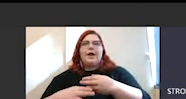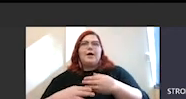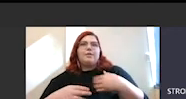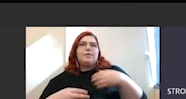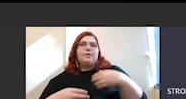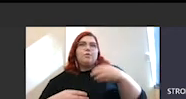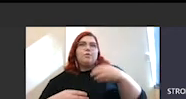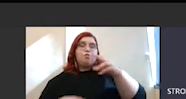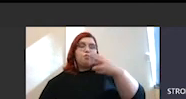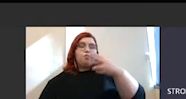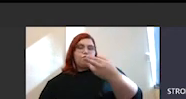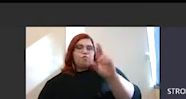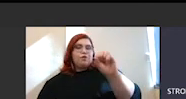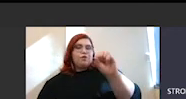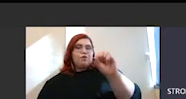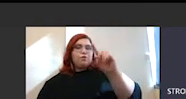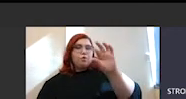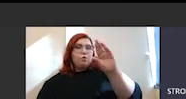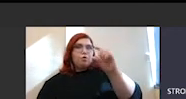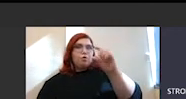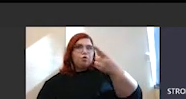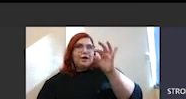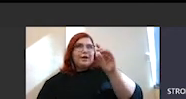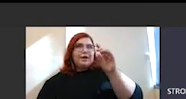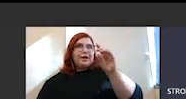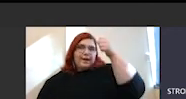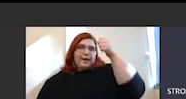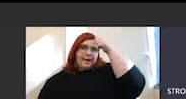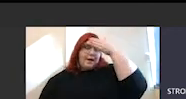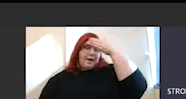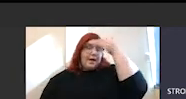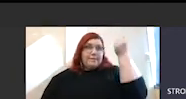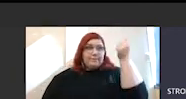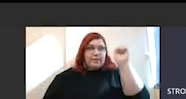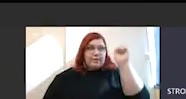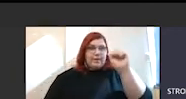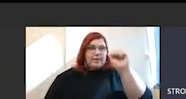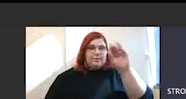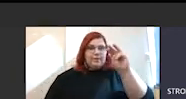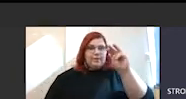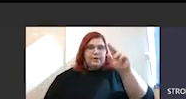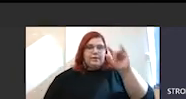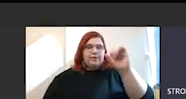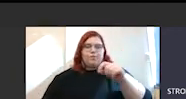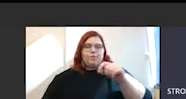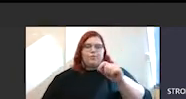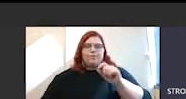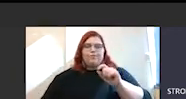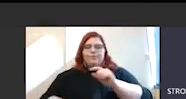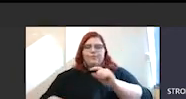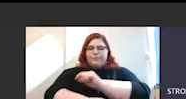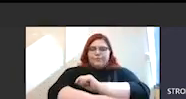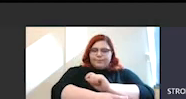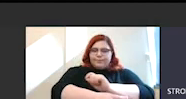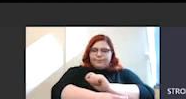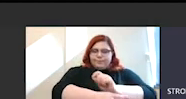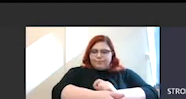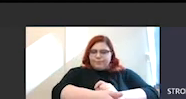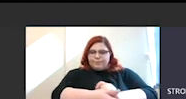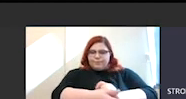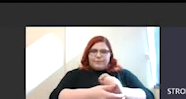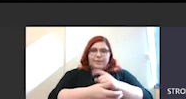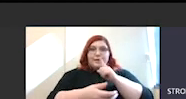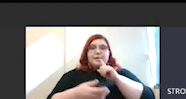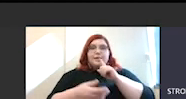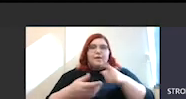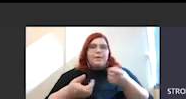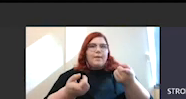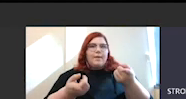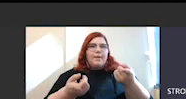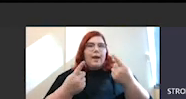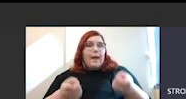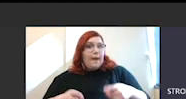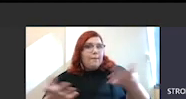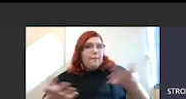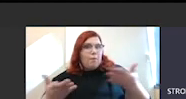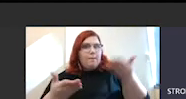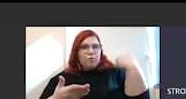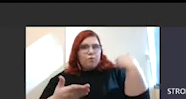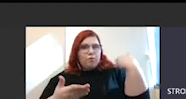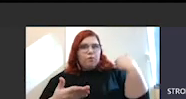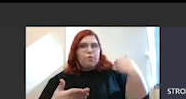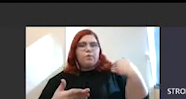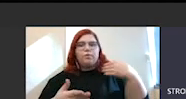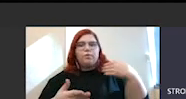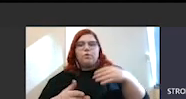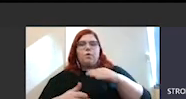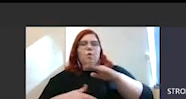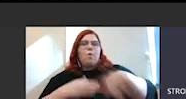tattoos all over his body messages to himself to remind himself of what's happening. And the entire movie, it's just really fascinating,